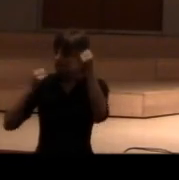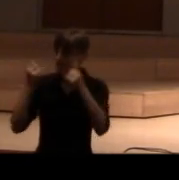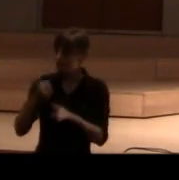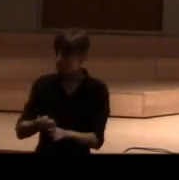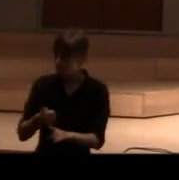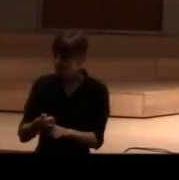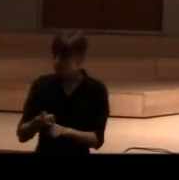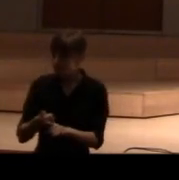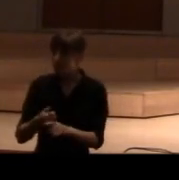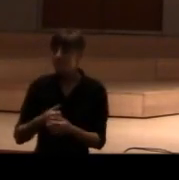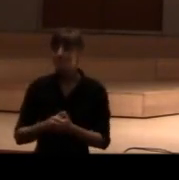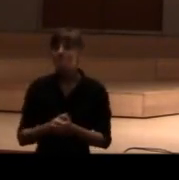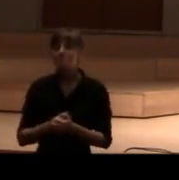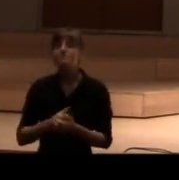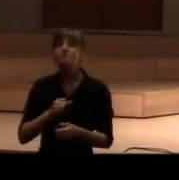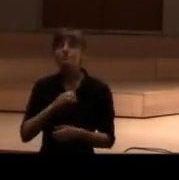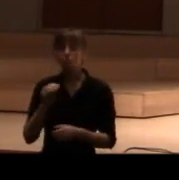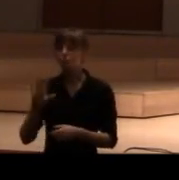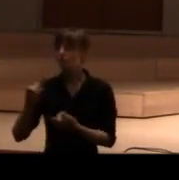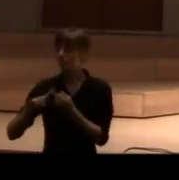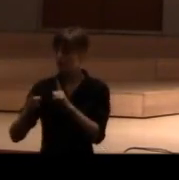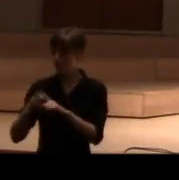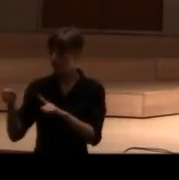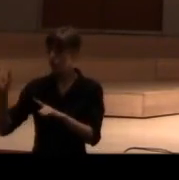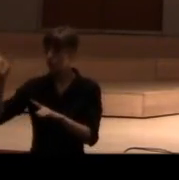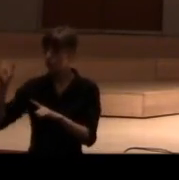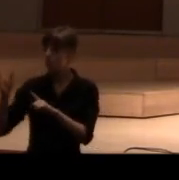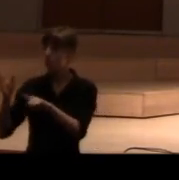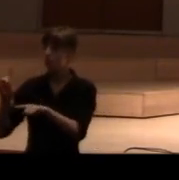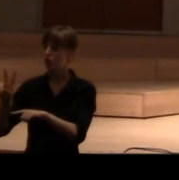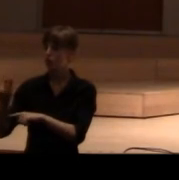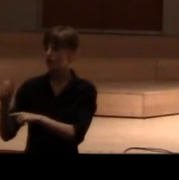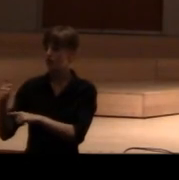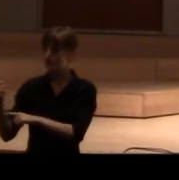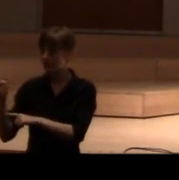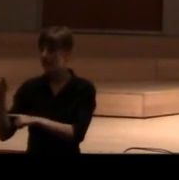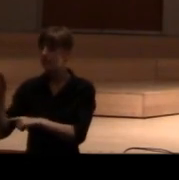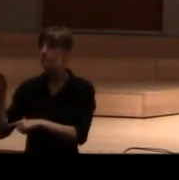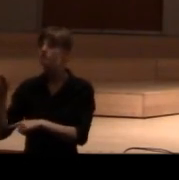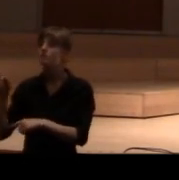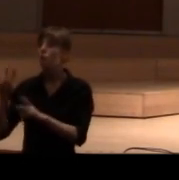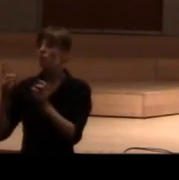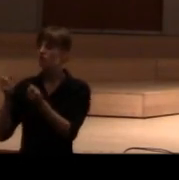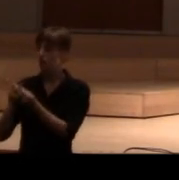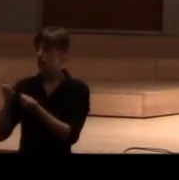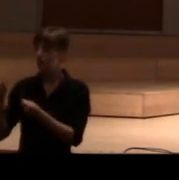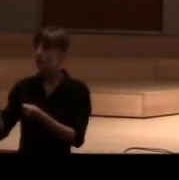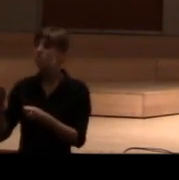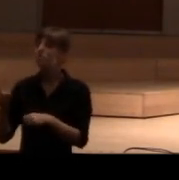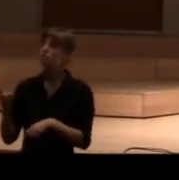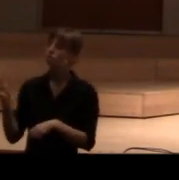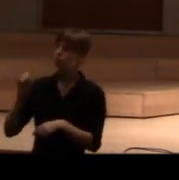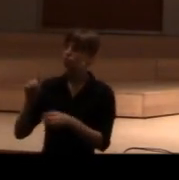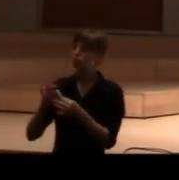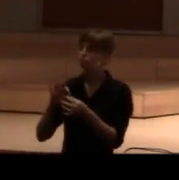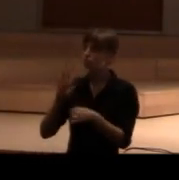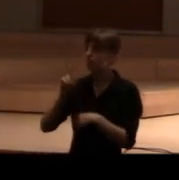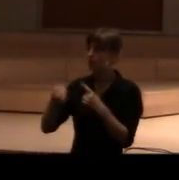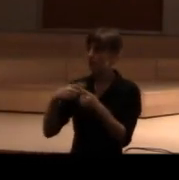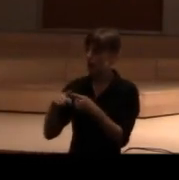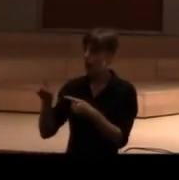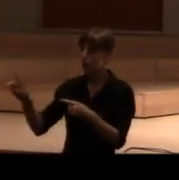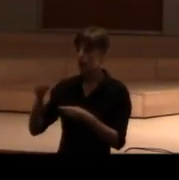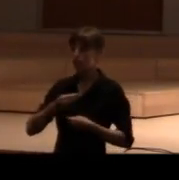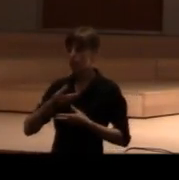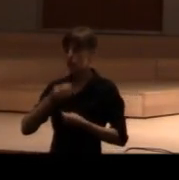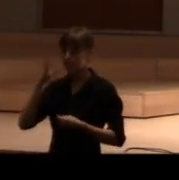organized, TEDx Redmond, in 2010, and she touched on this phenomenon in some language arts classes that she had taken. She's a prolific poet herself. Her